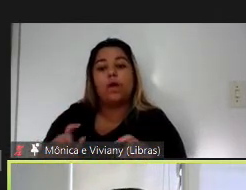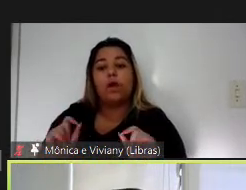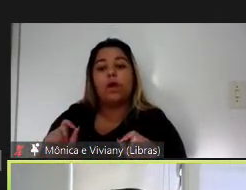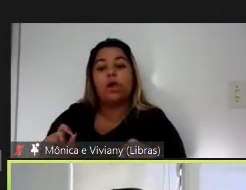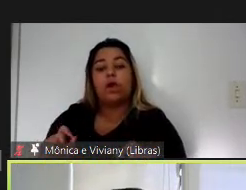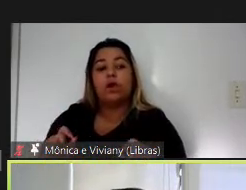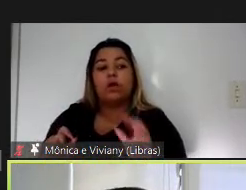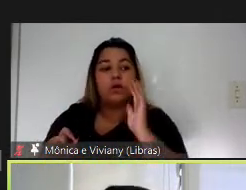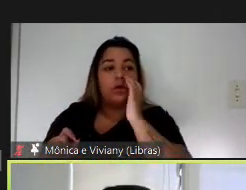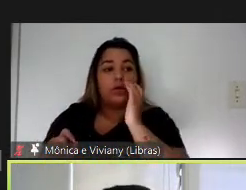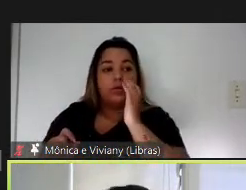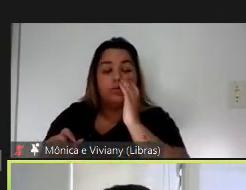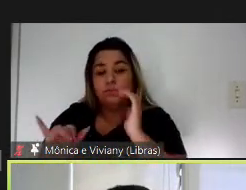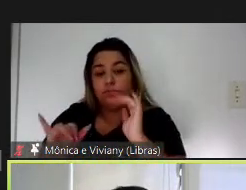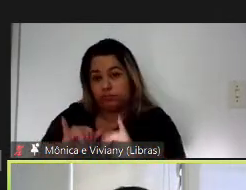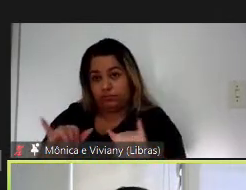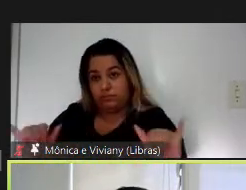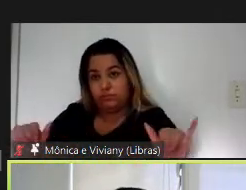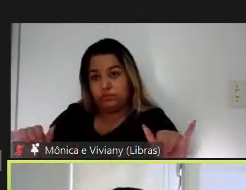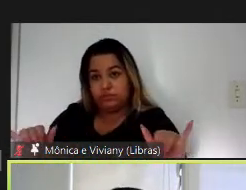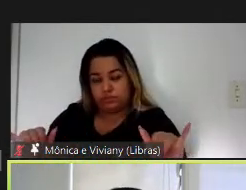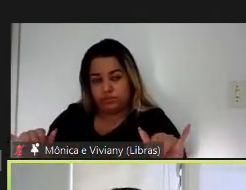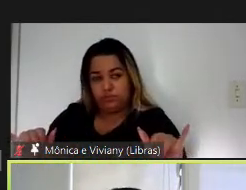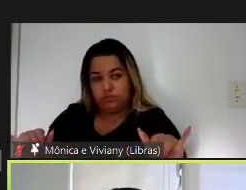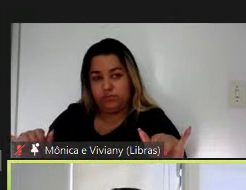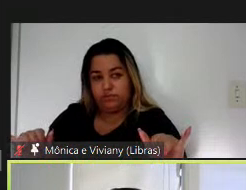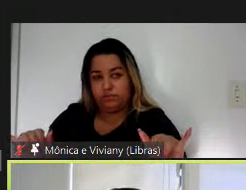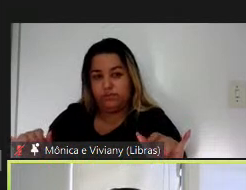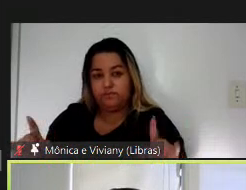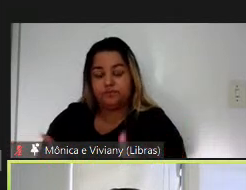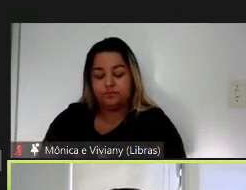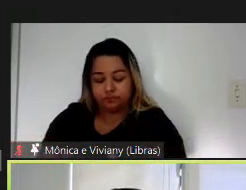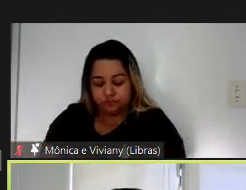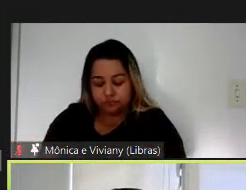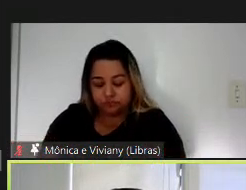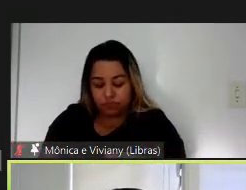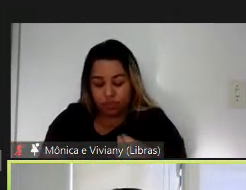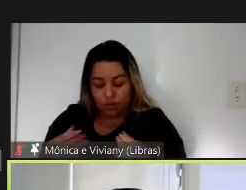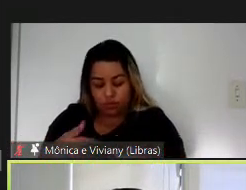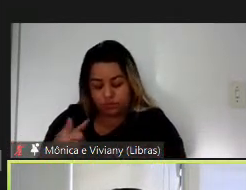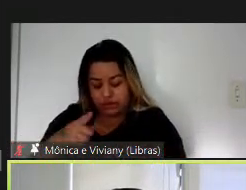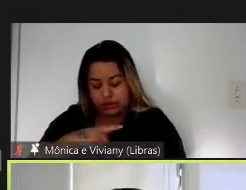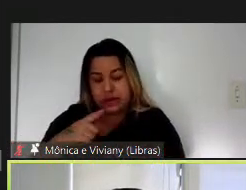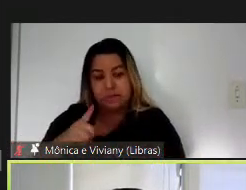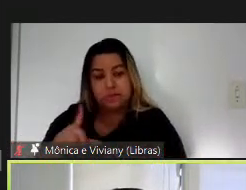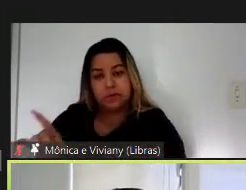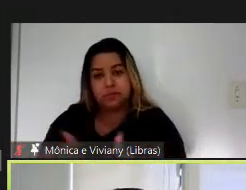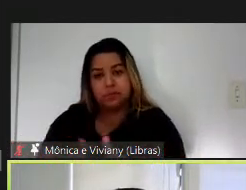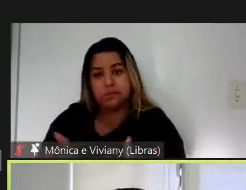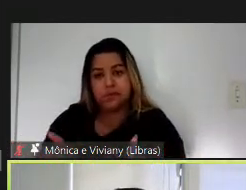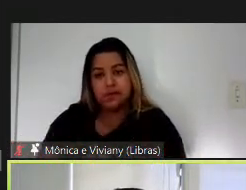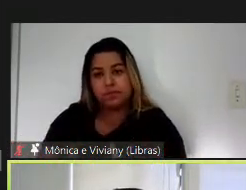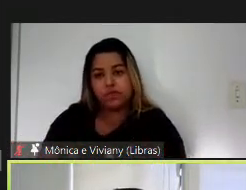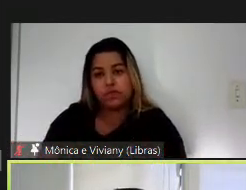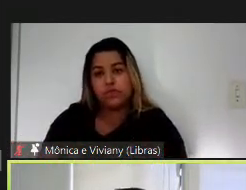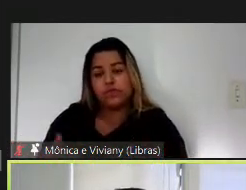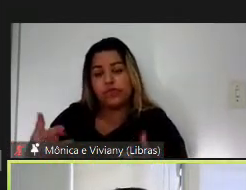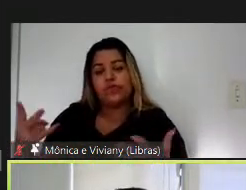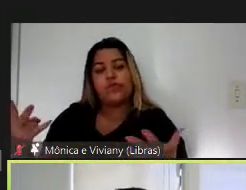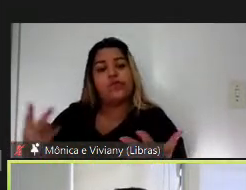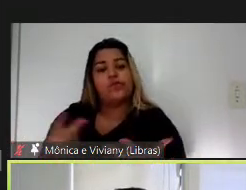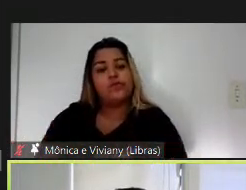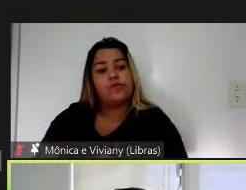qualify our information and to improve our policies, but also so that